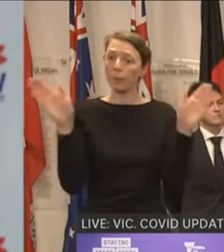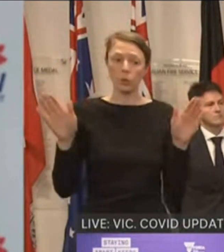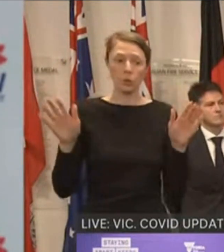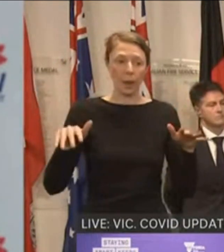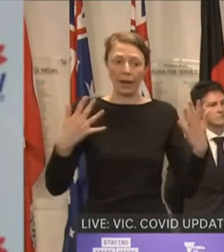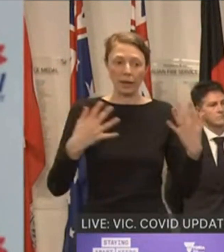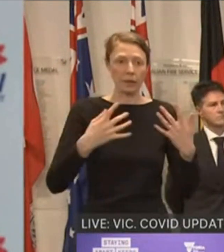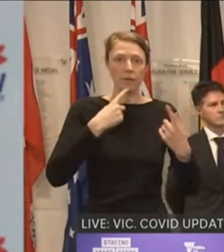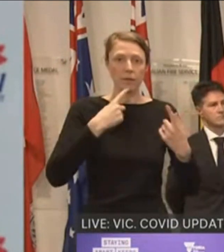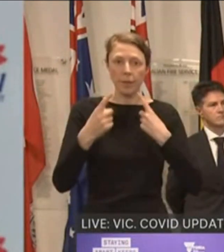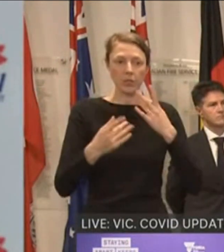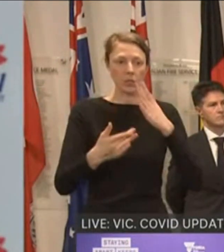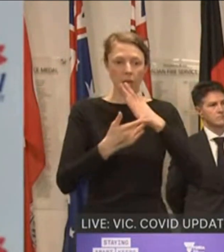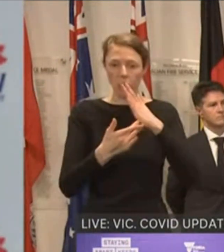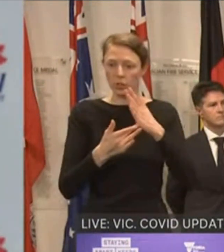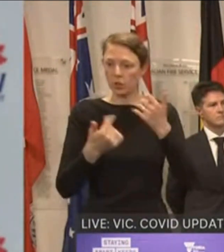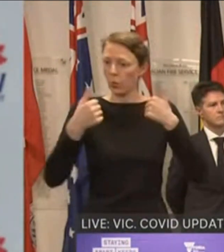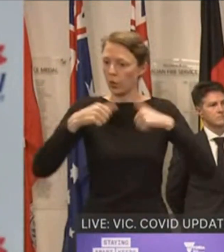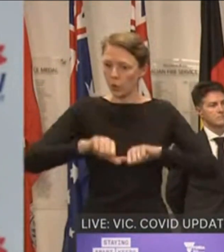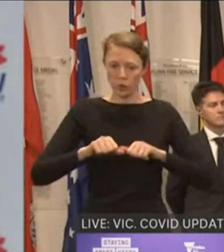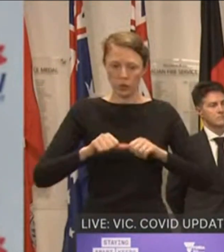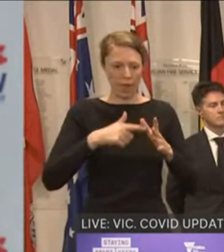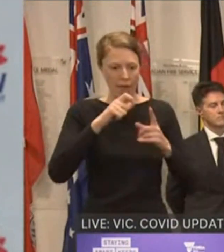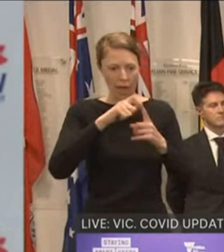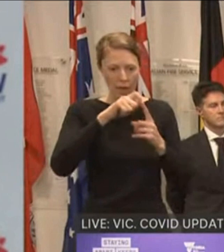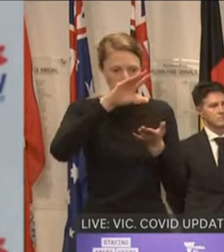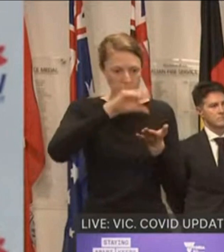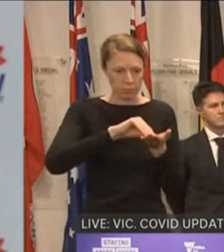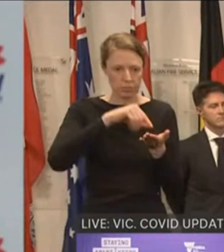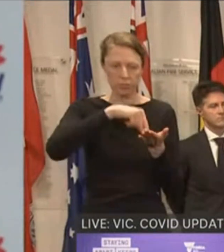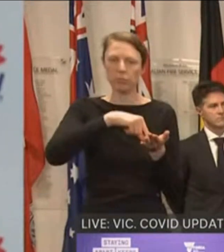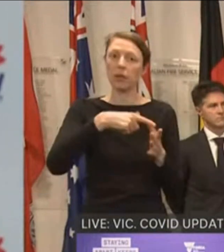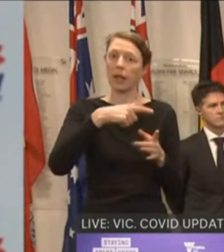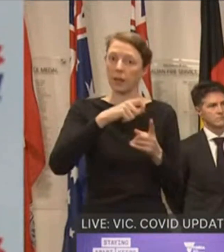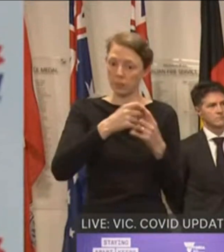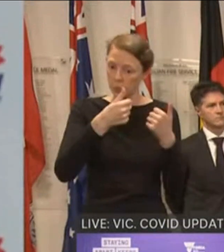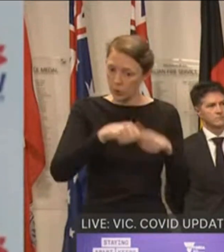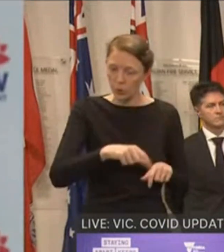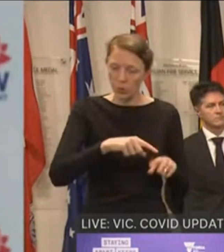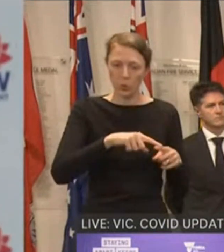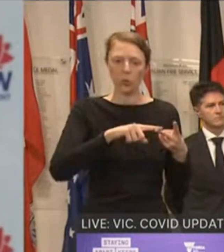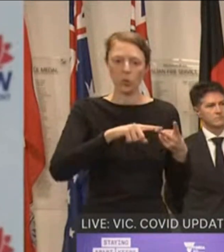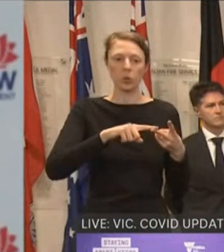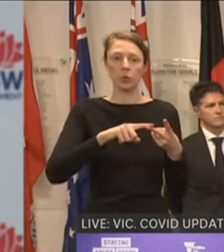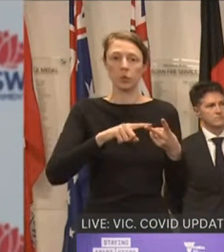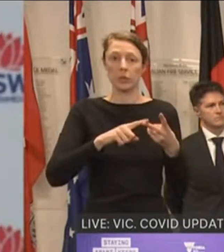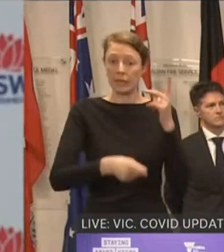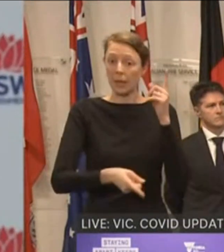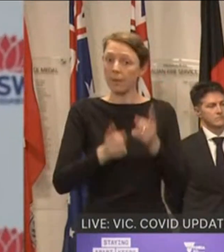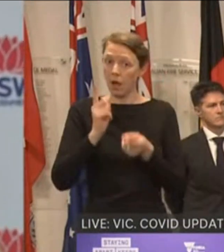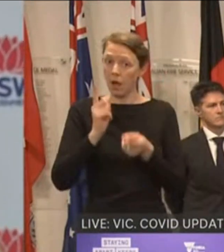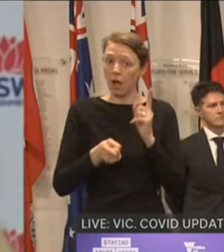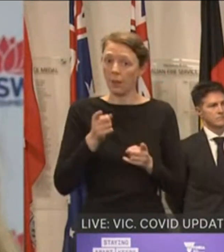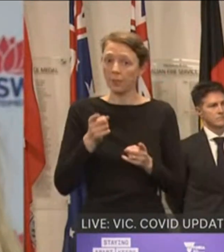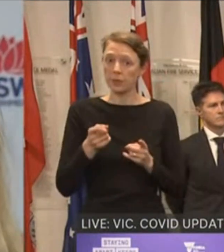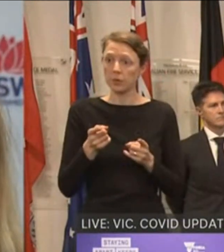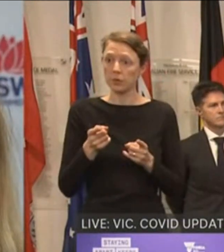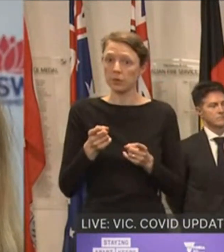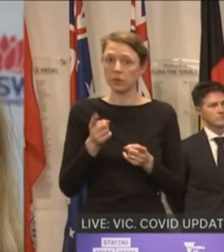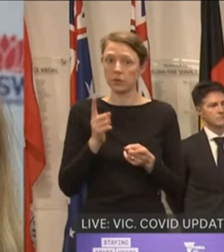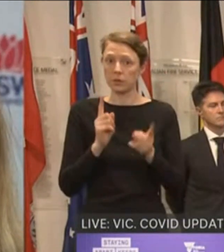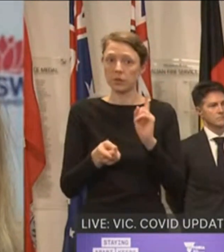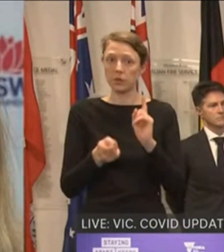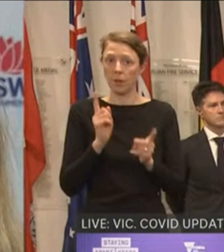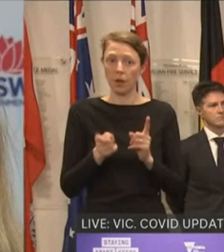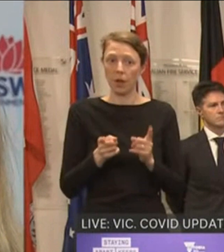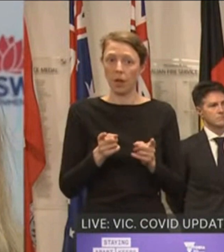when we think it will enhance or tailor our message around the public health risk. Could you just tell us a bit more about